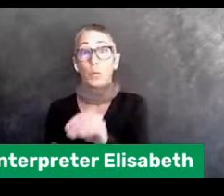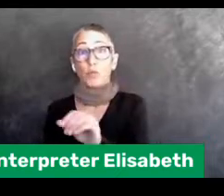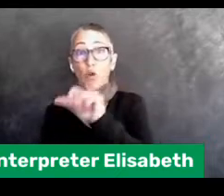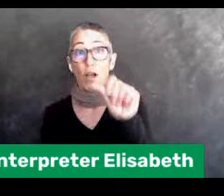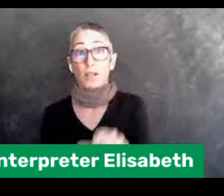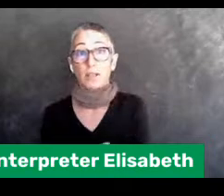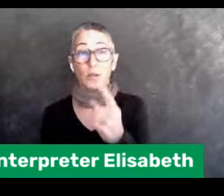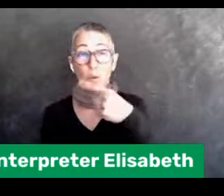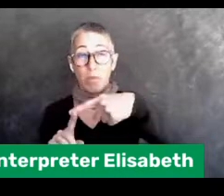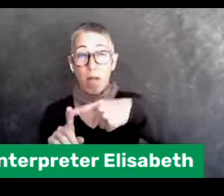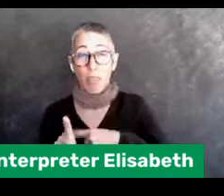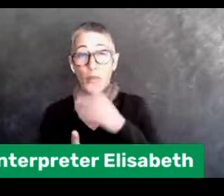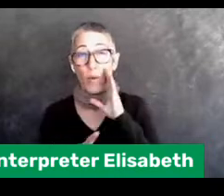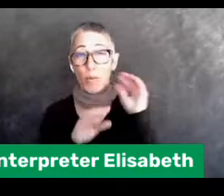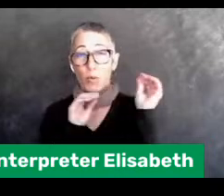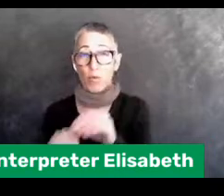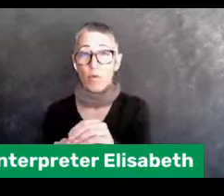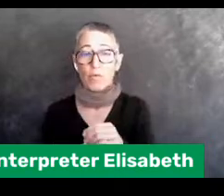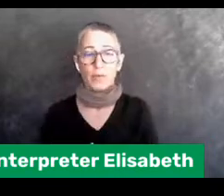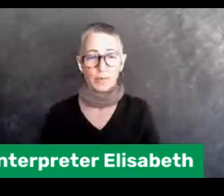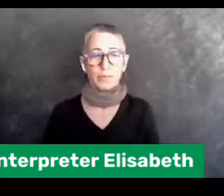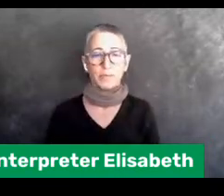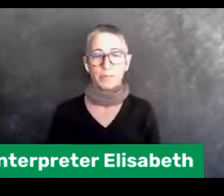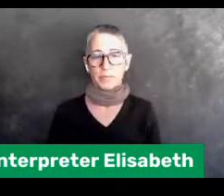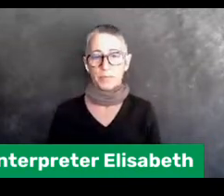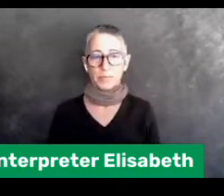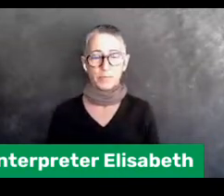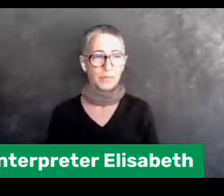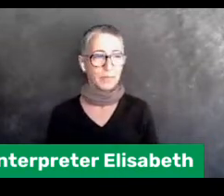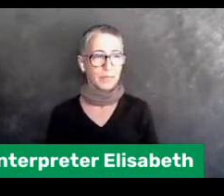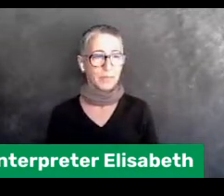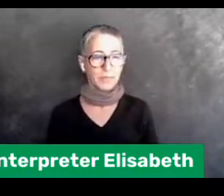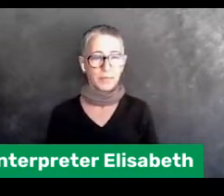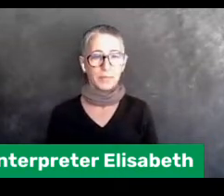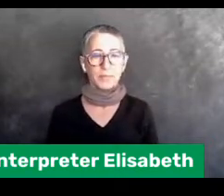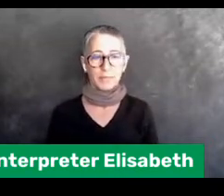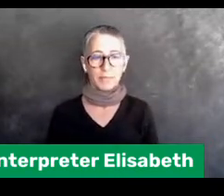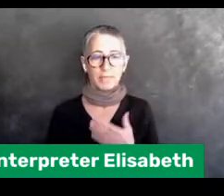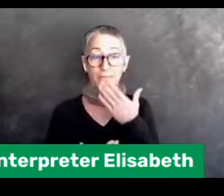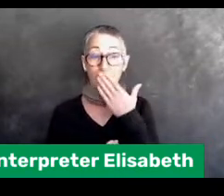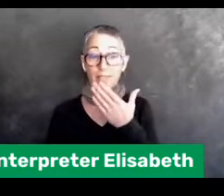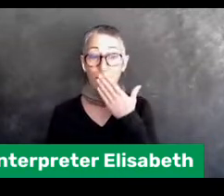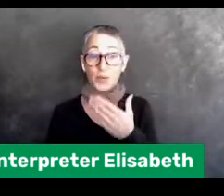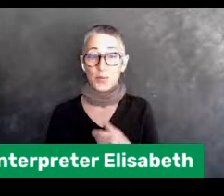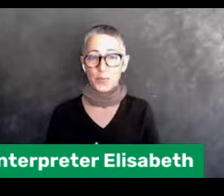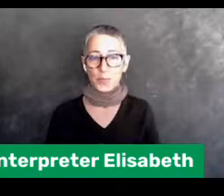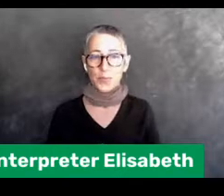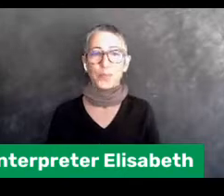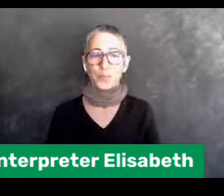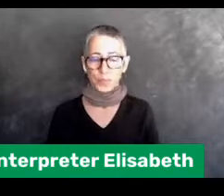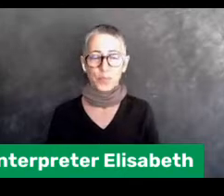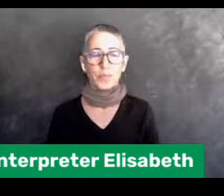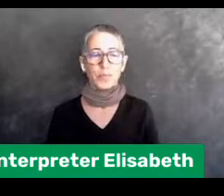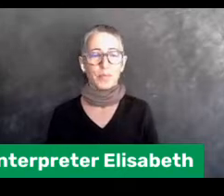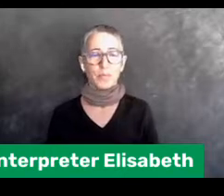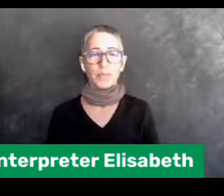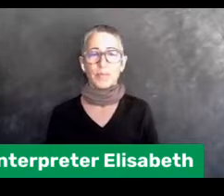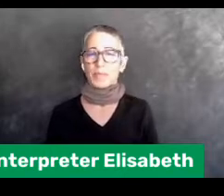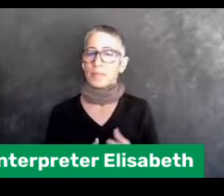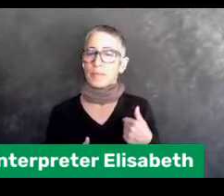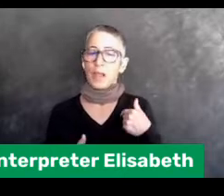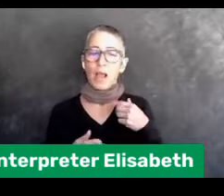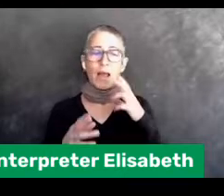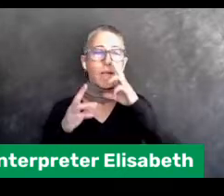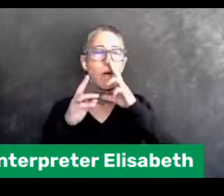Awesome. Thank you, ladies. So, like I said, I am so honored to be